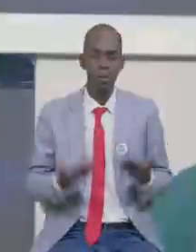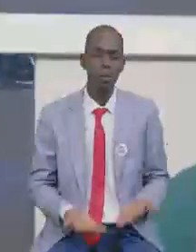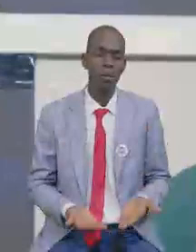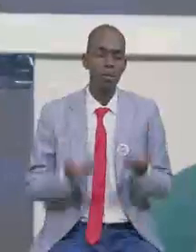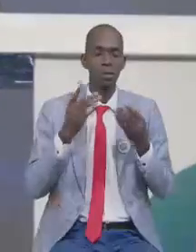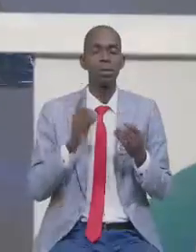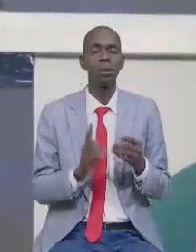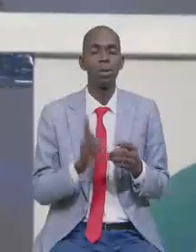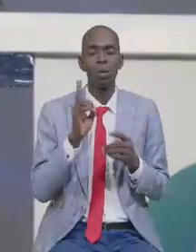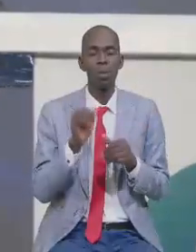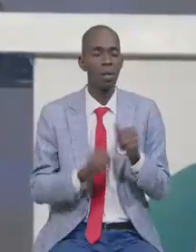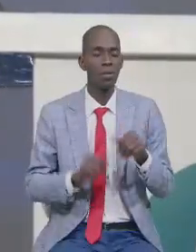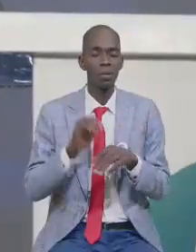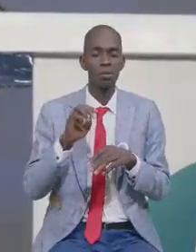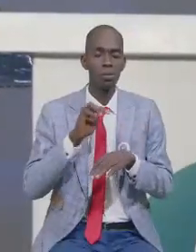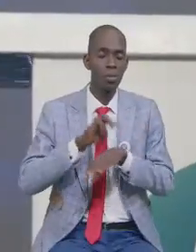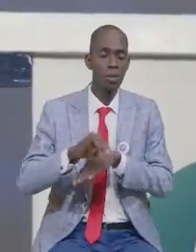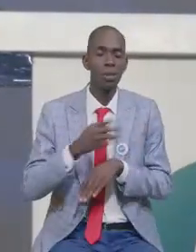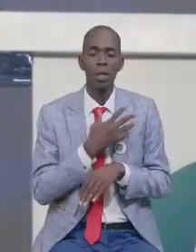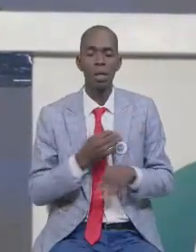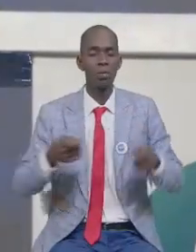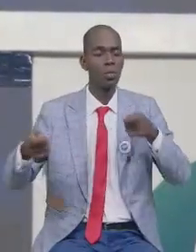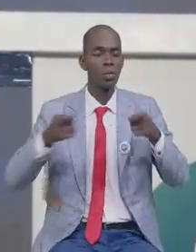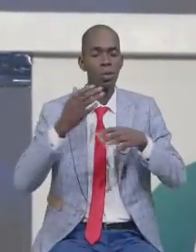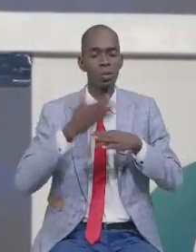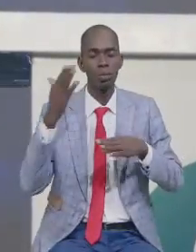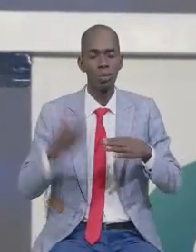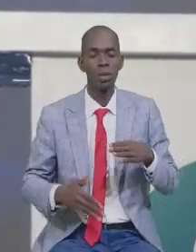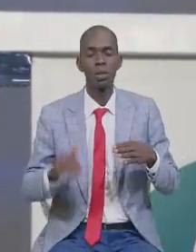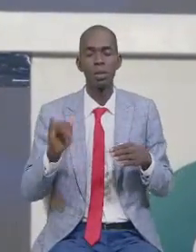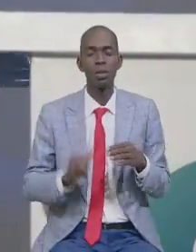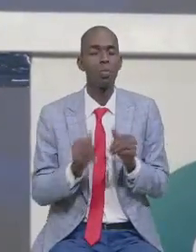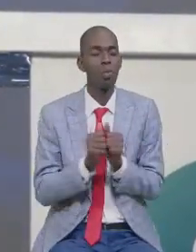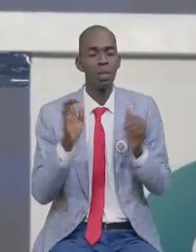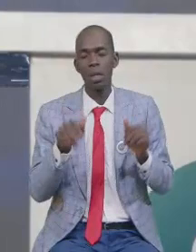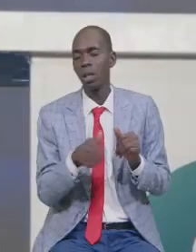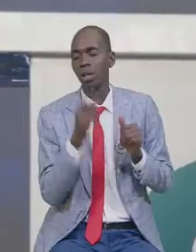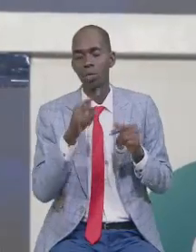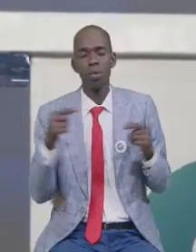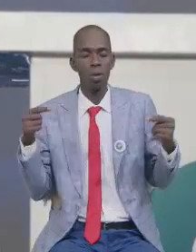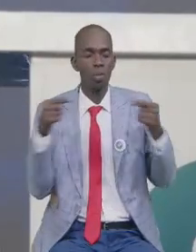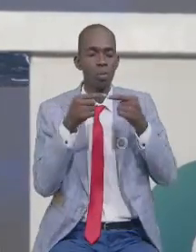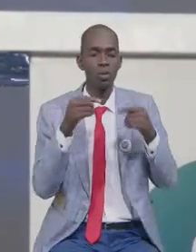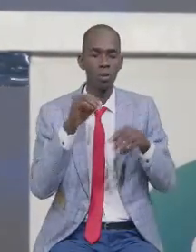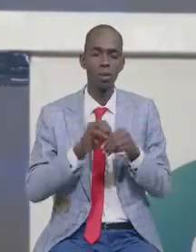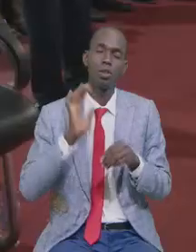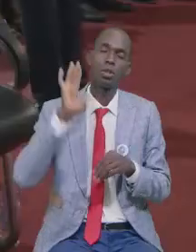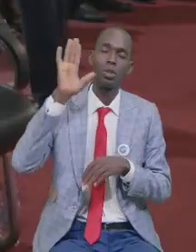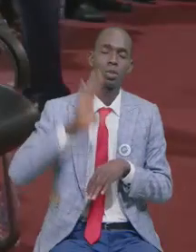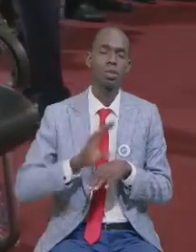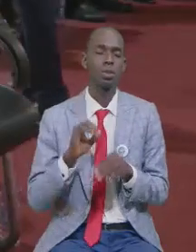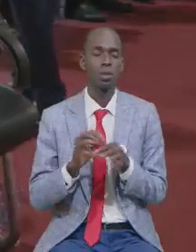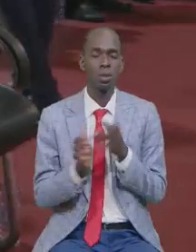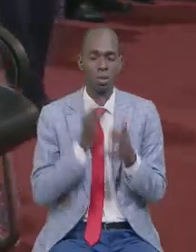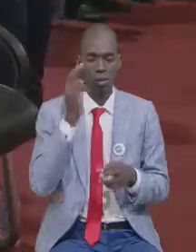ministry, and reign supreme without a rival in your church, in Jesus'